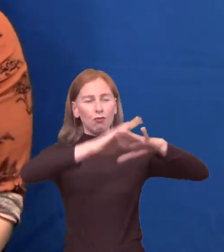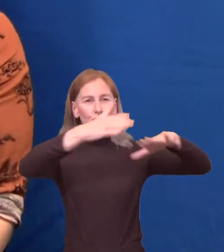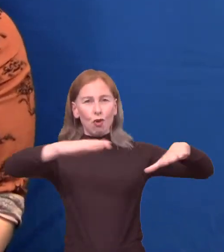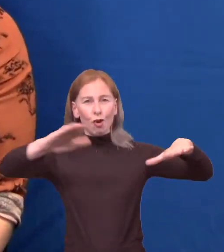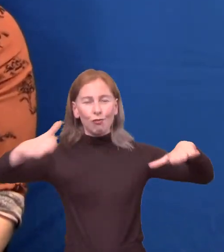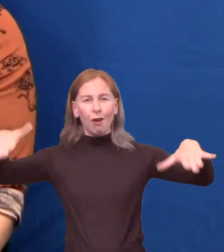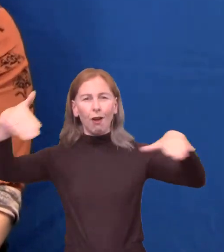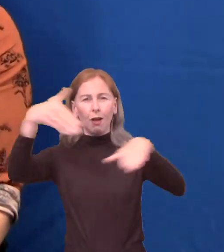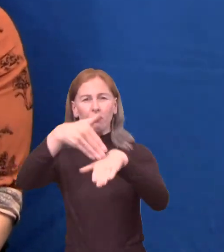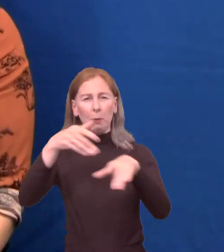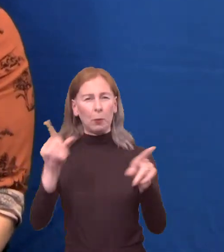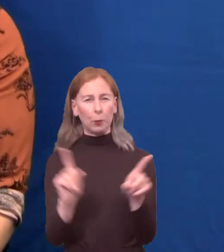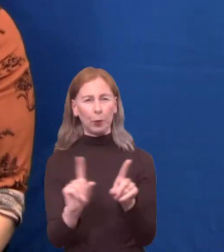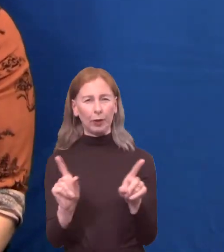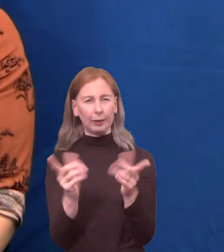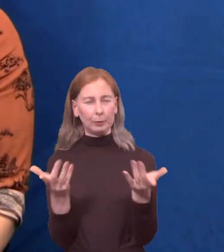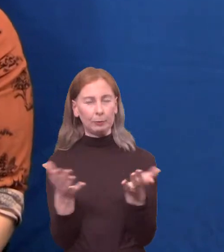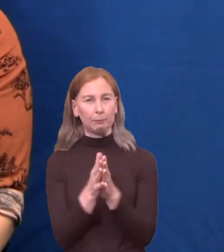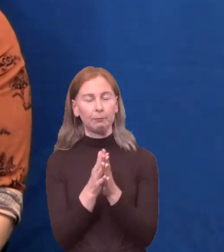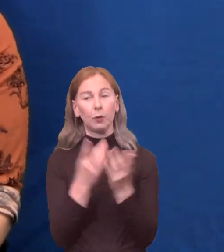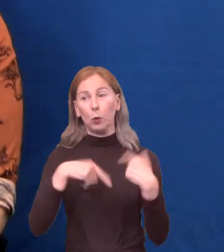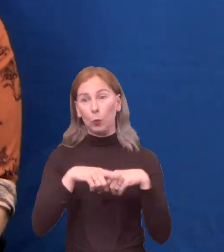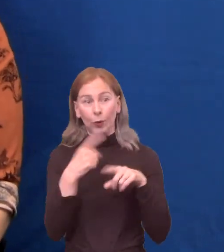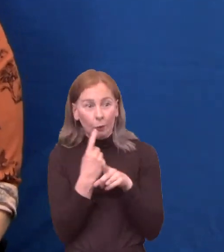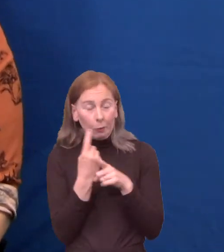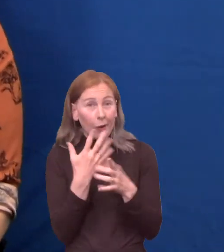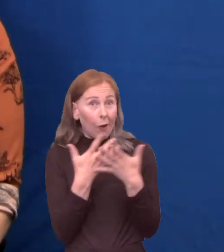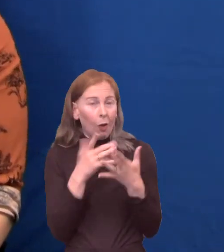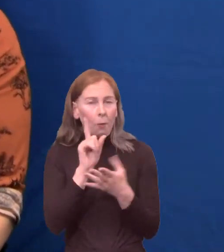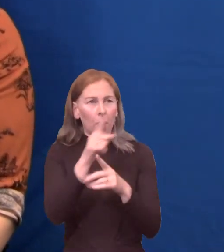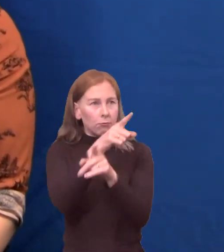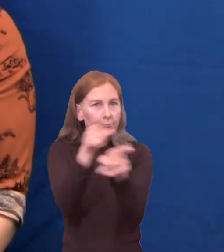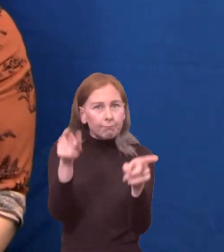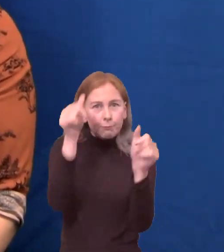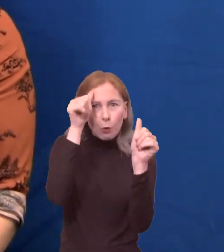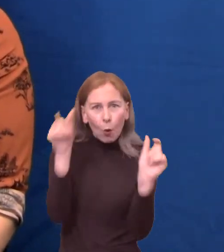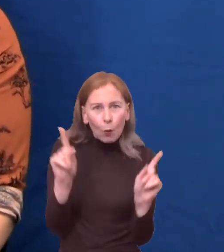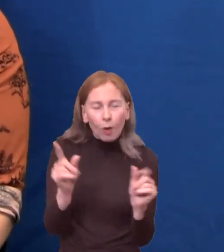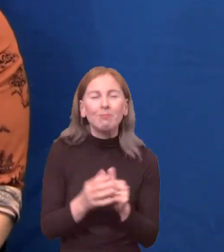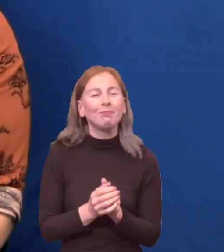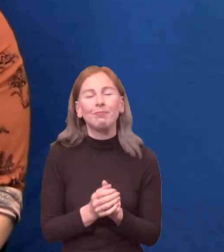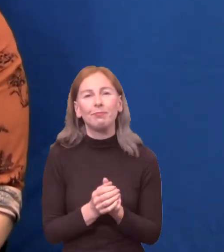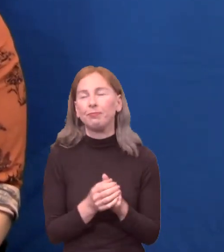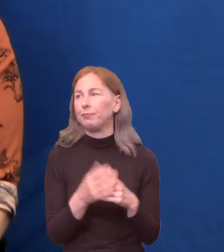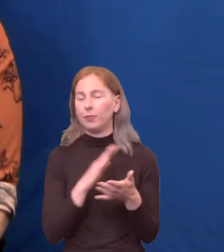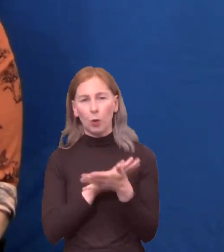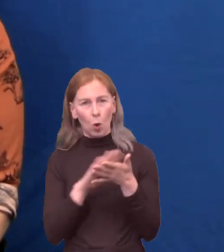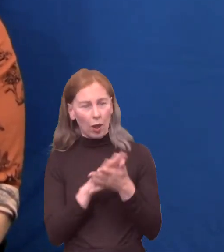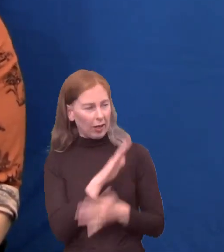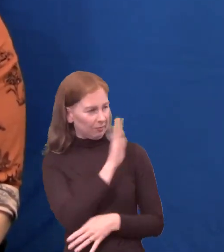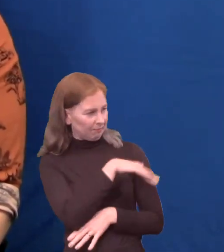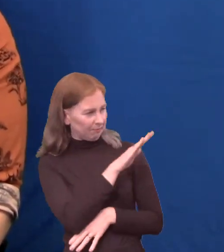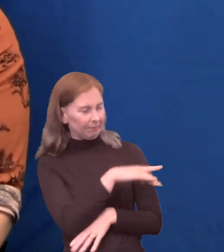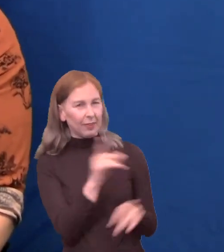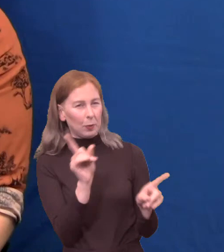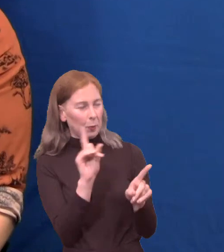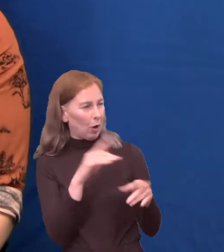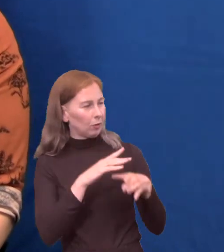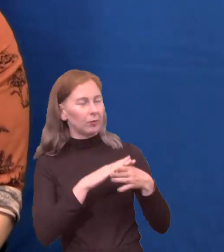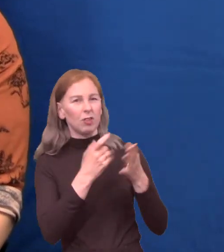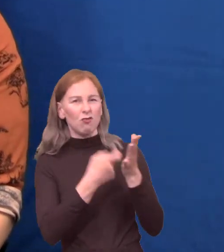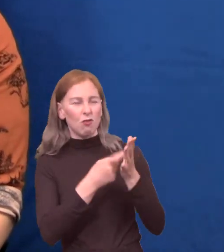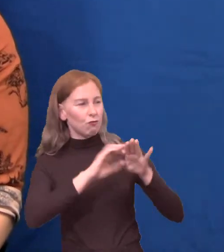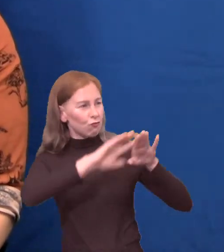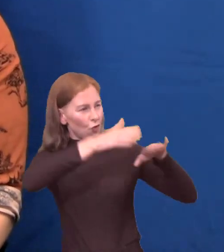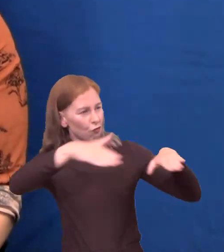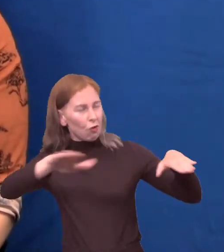people, but you may not know at home. So if I can ask Holly to start with, what is rural crime to you? Because it's quite a broad term and it